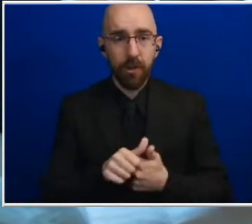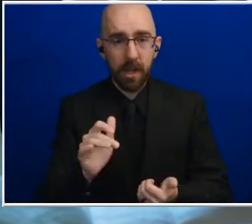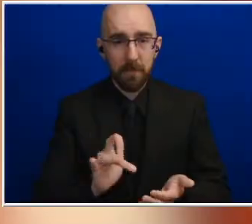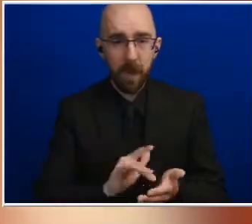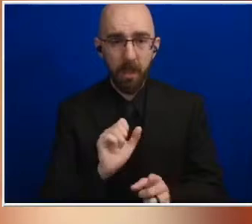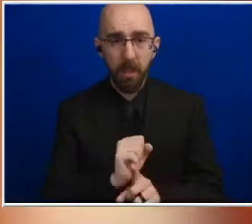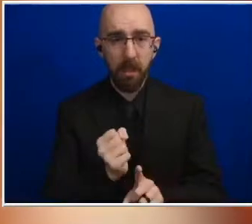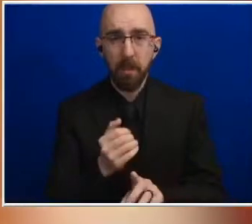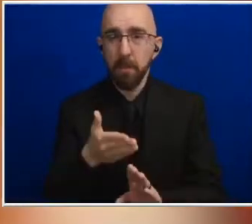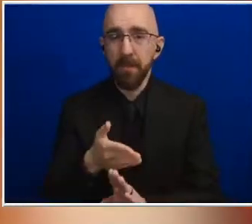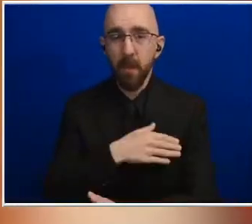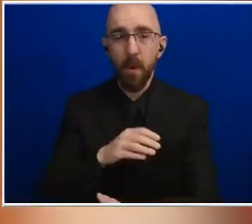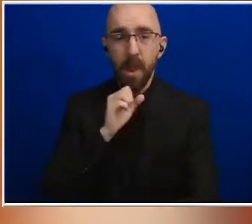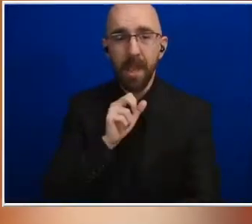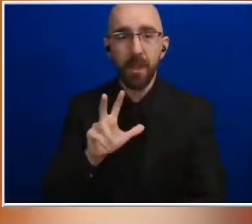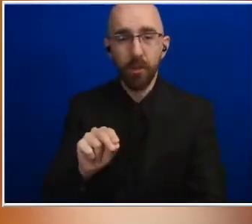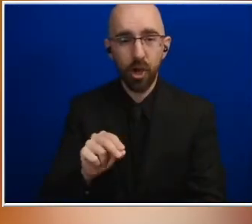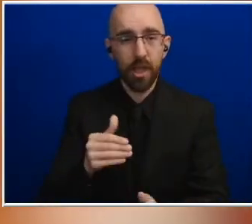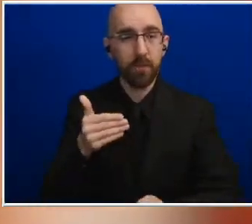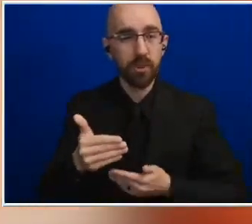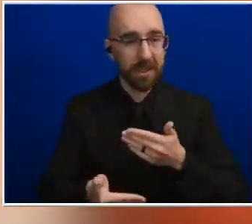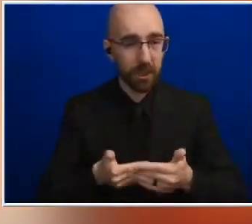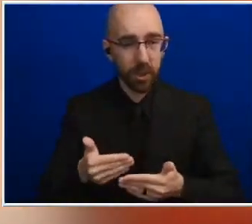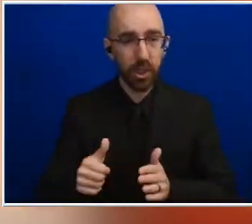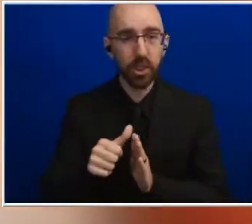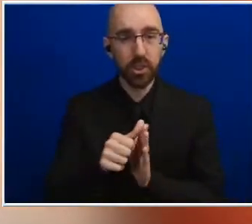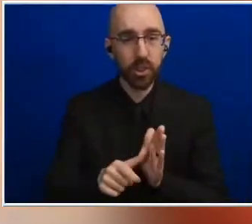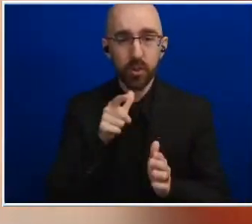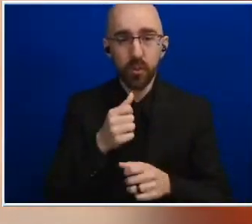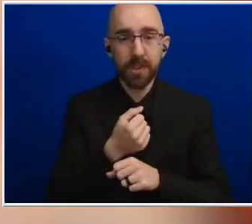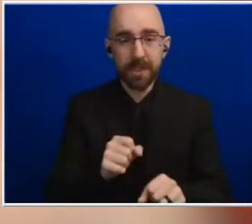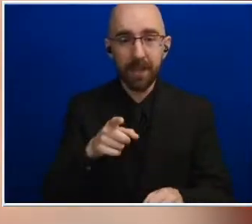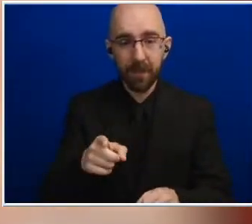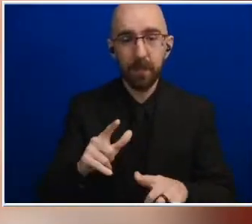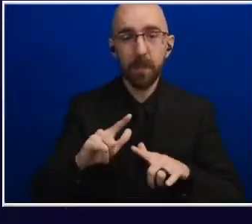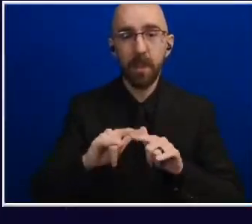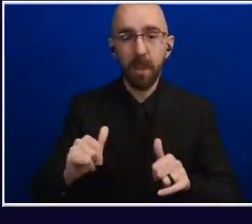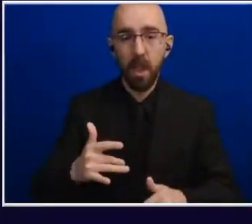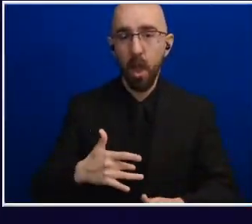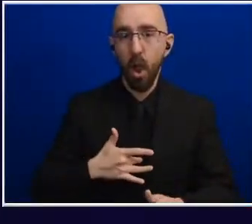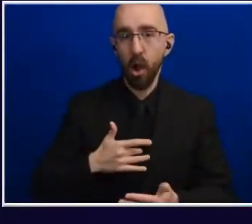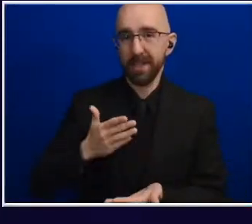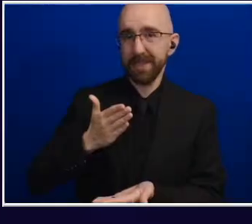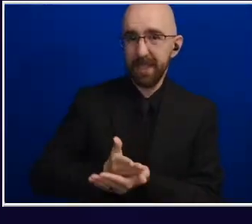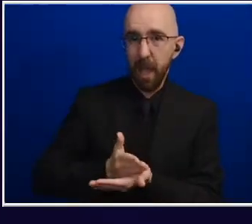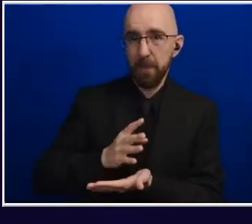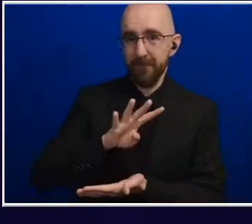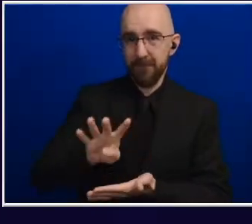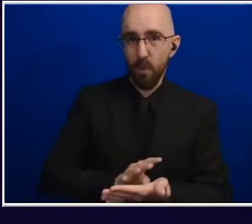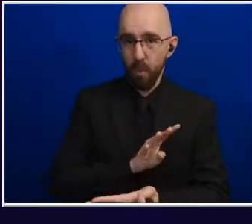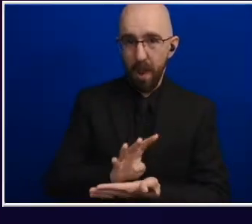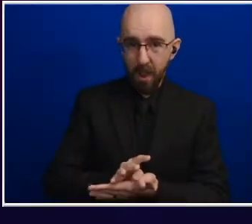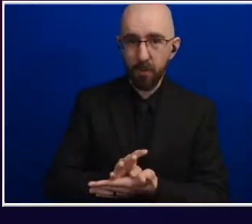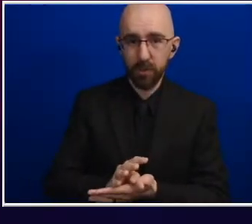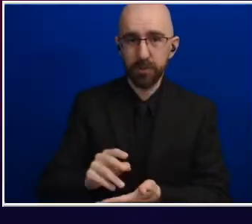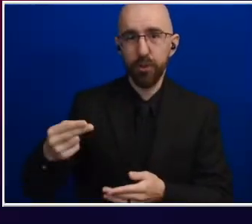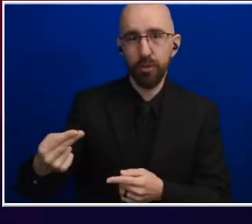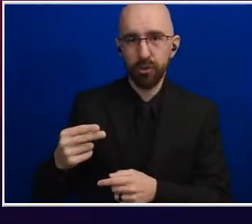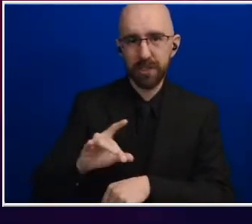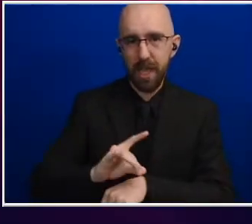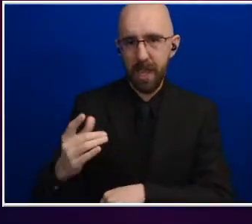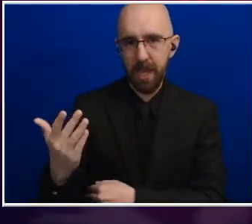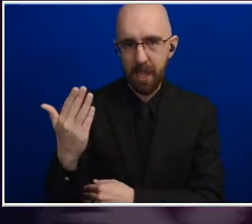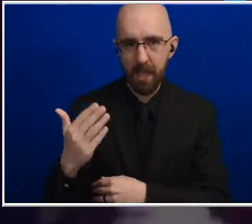The procedure and surgeon who saved him while stopping his heart for 4 hours. Thursday at 8 a.m.